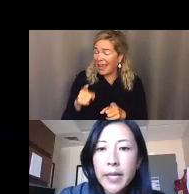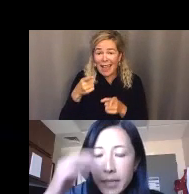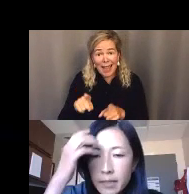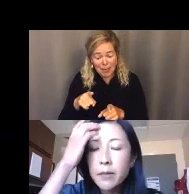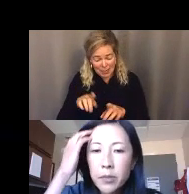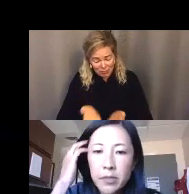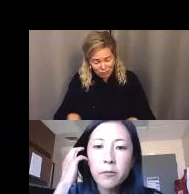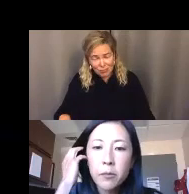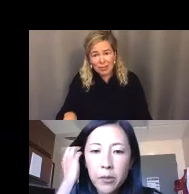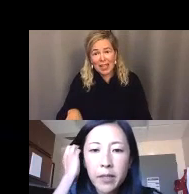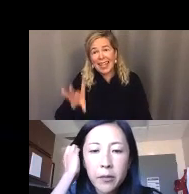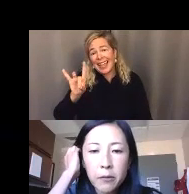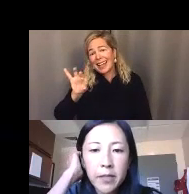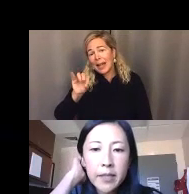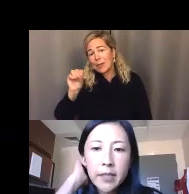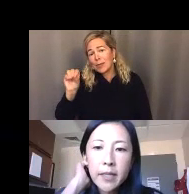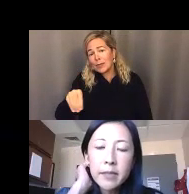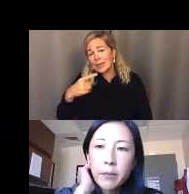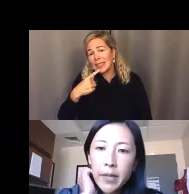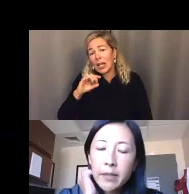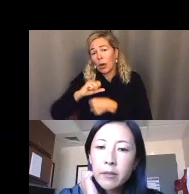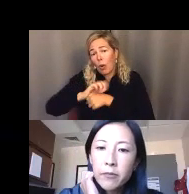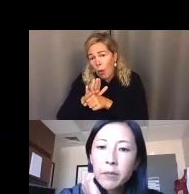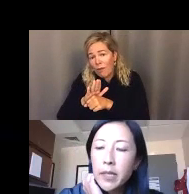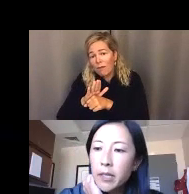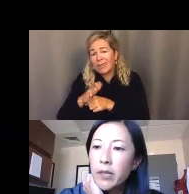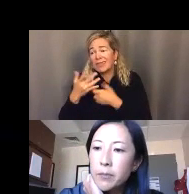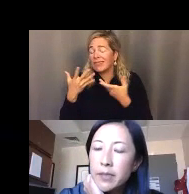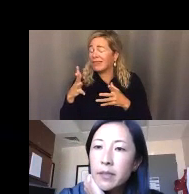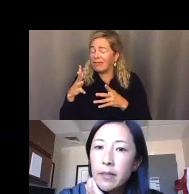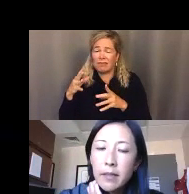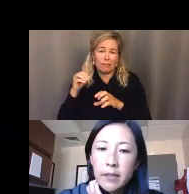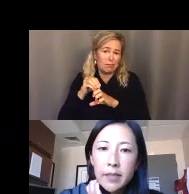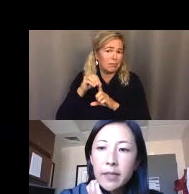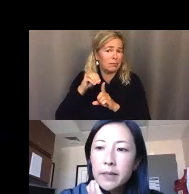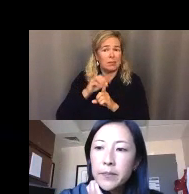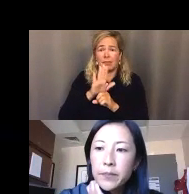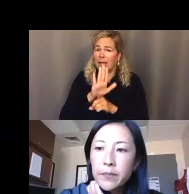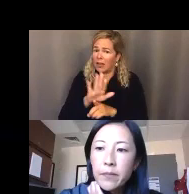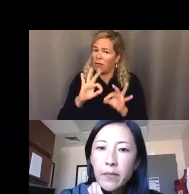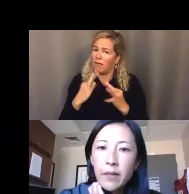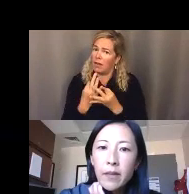respondents, 89% reported that COVID-19 has impacted their family care arrangements. Next slide.